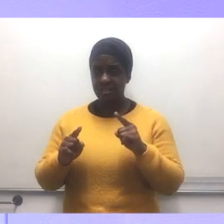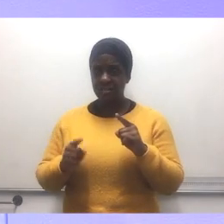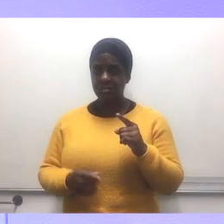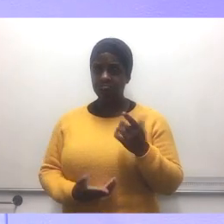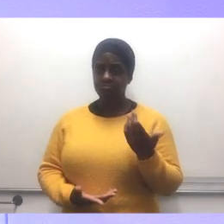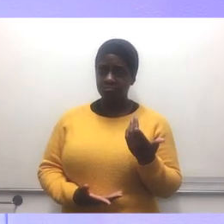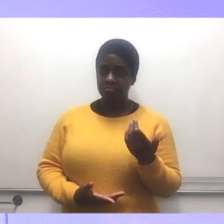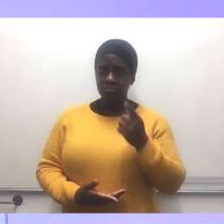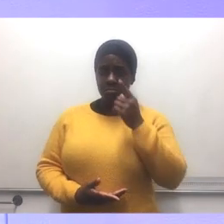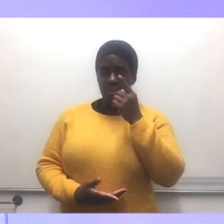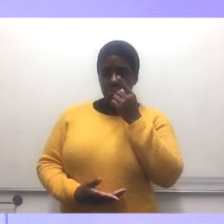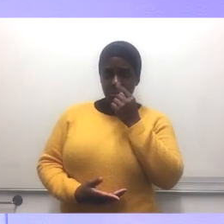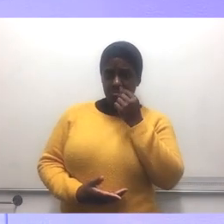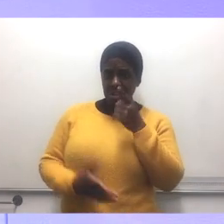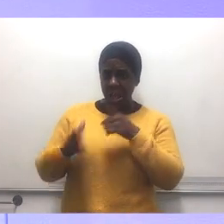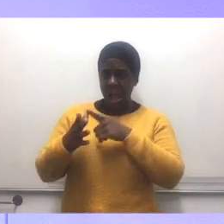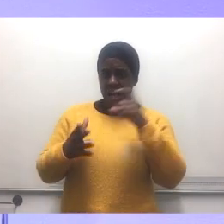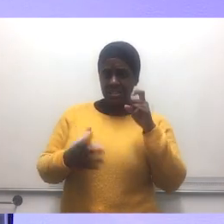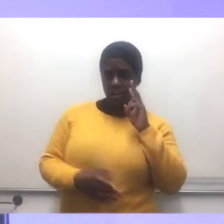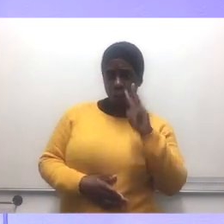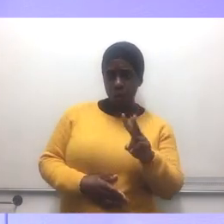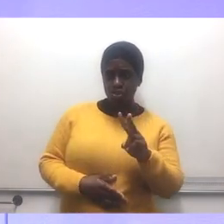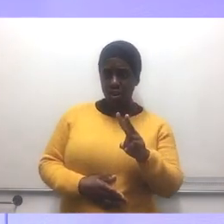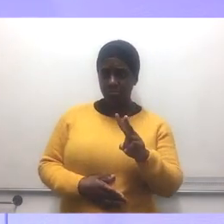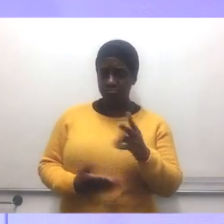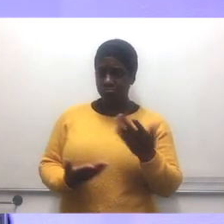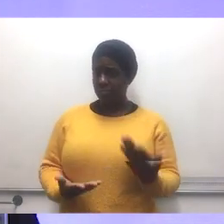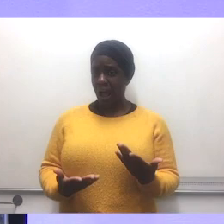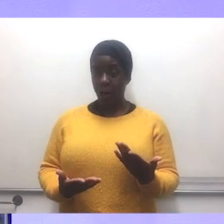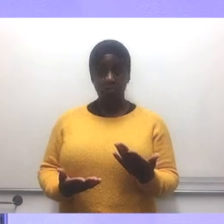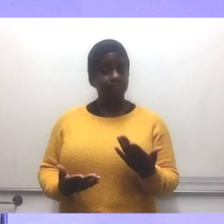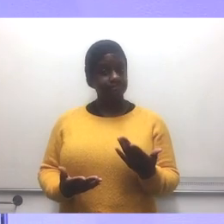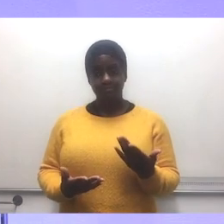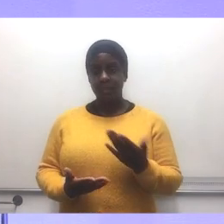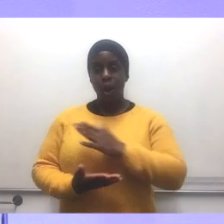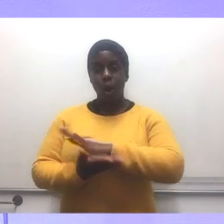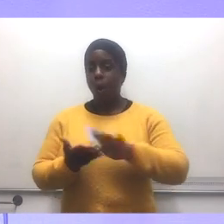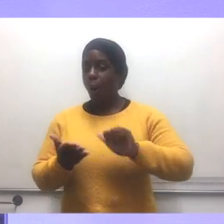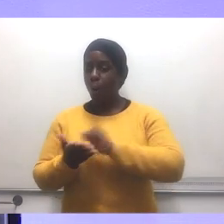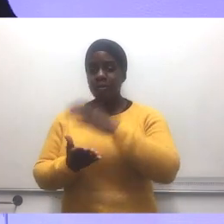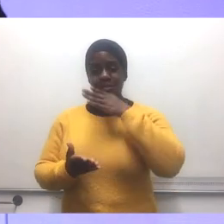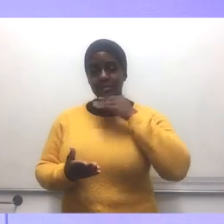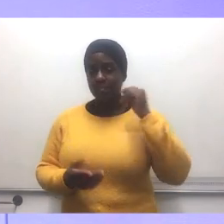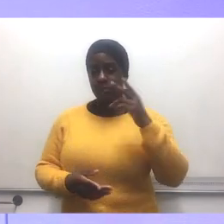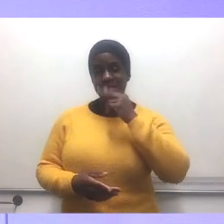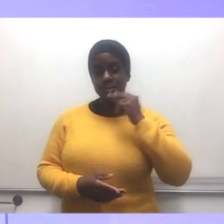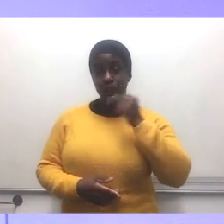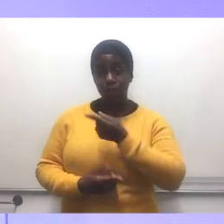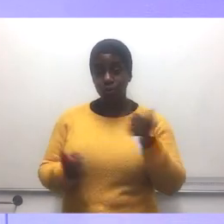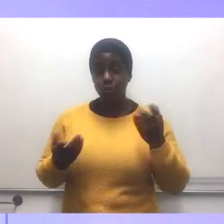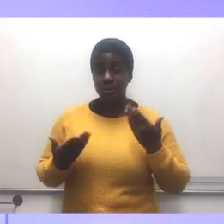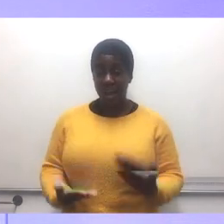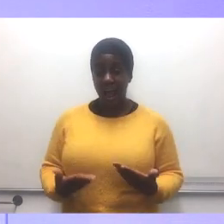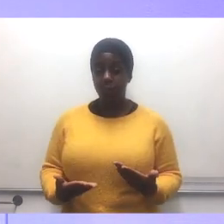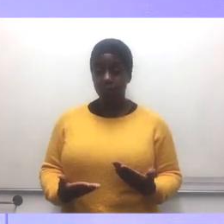into this stream by accident, but the Holy Spirit is speaking to you right now, and he's saying to